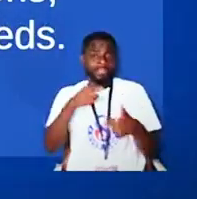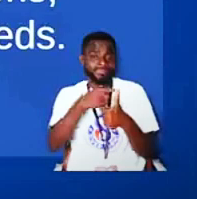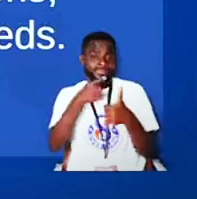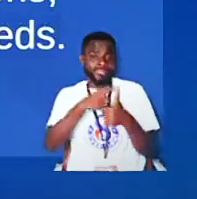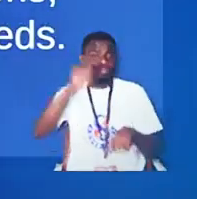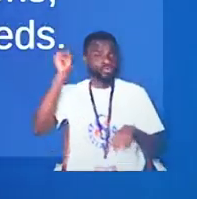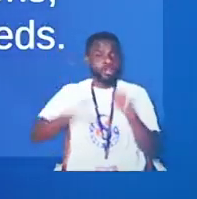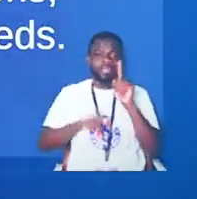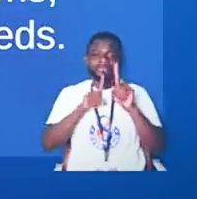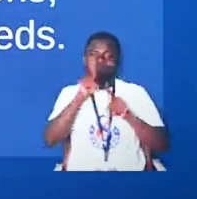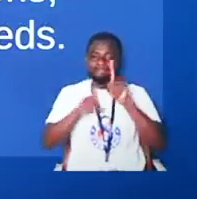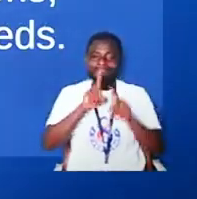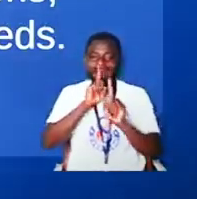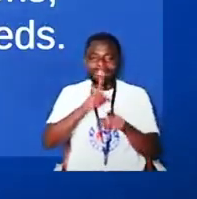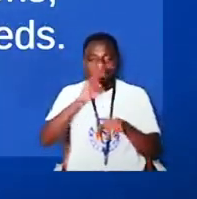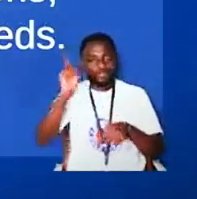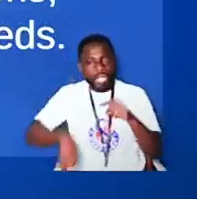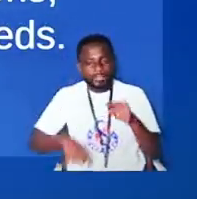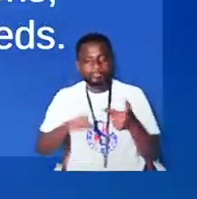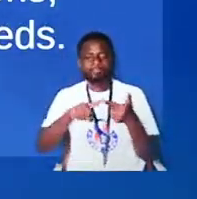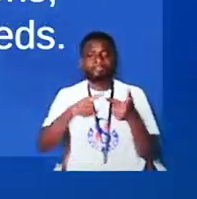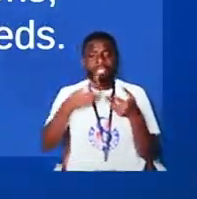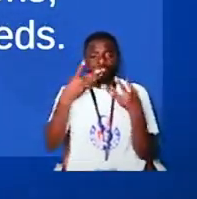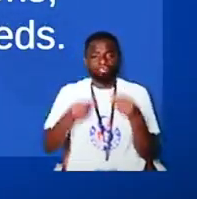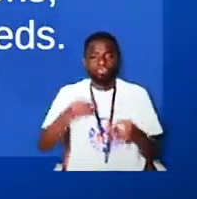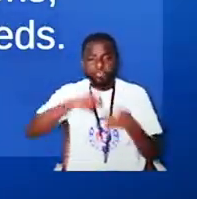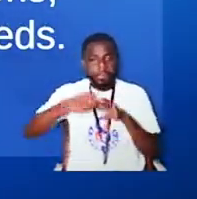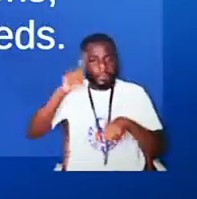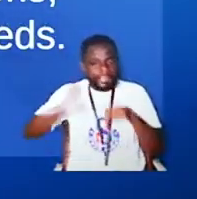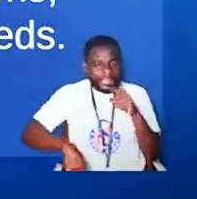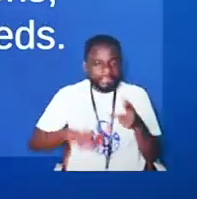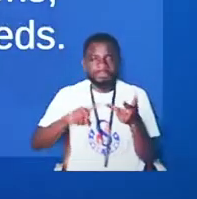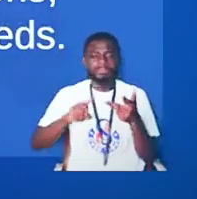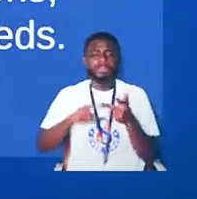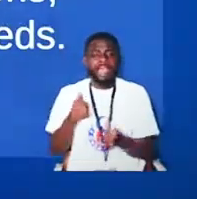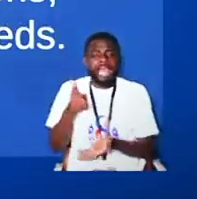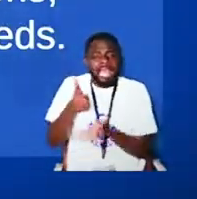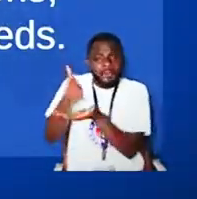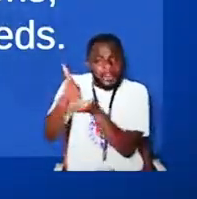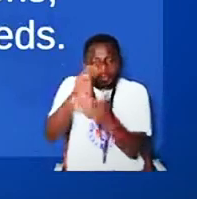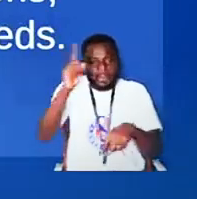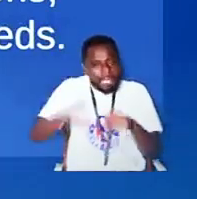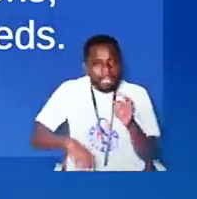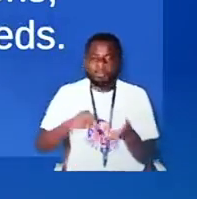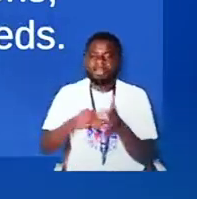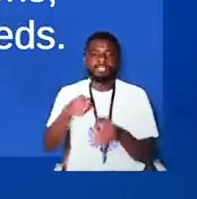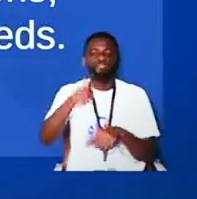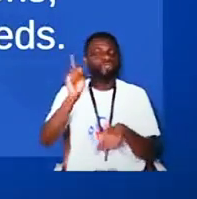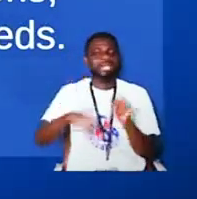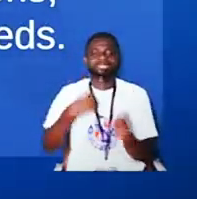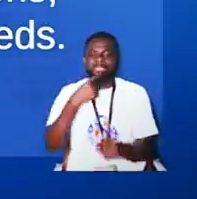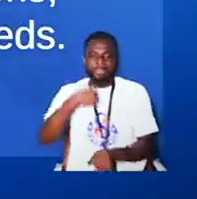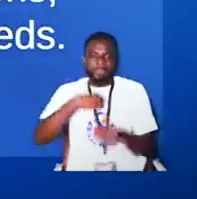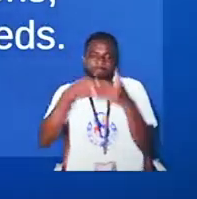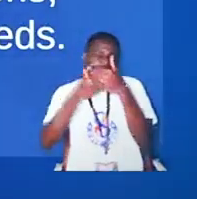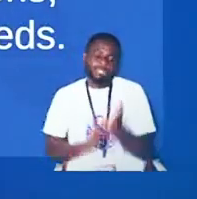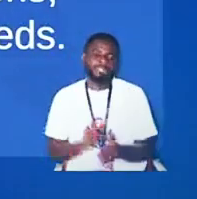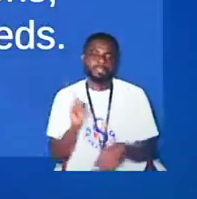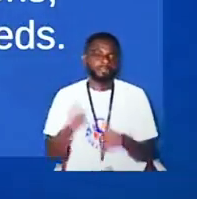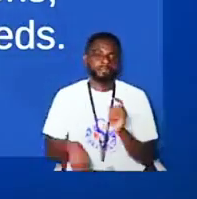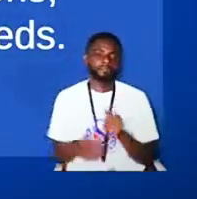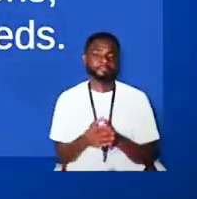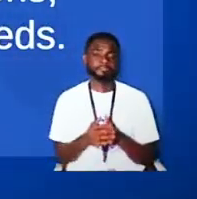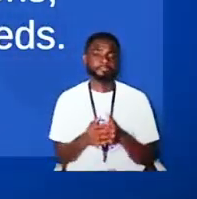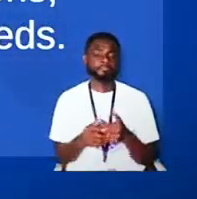questions, solve problems, and meet needs of the people of your constituents. Leadership is great responsibility.